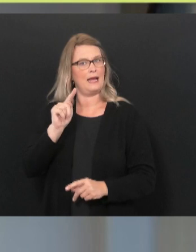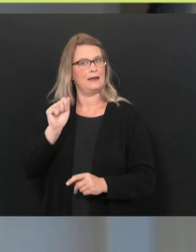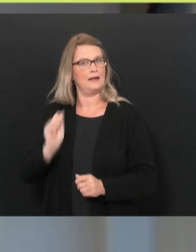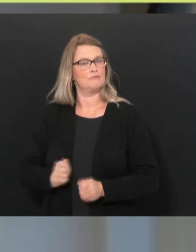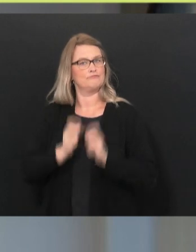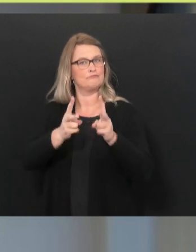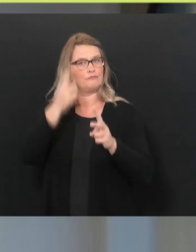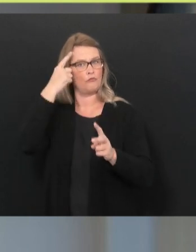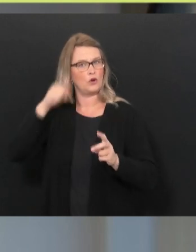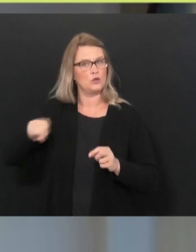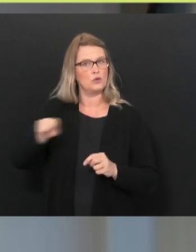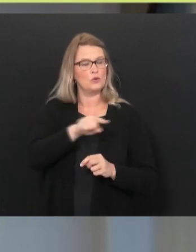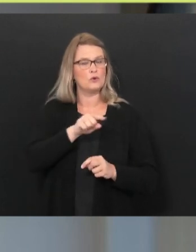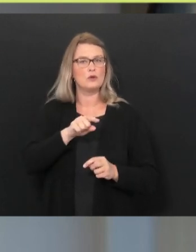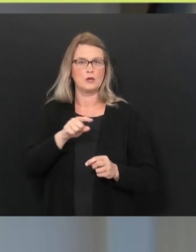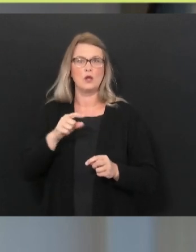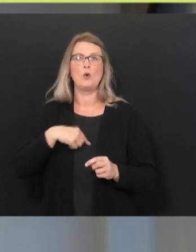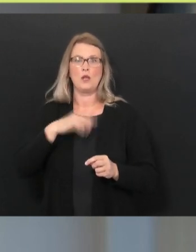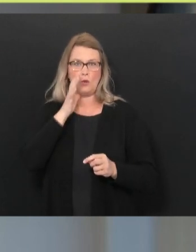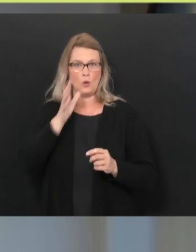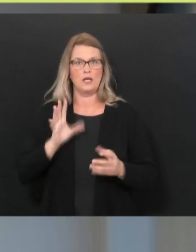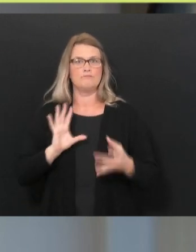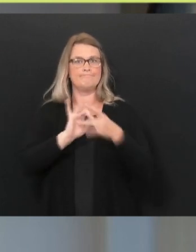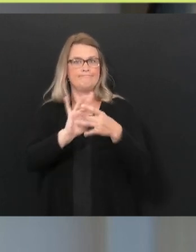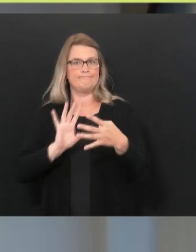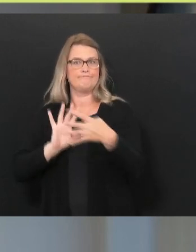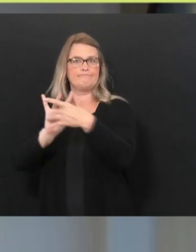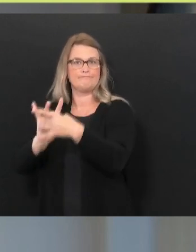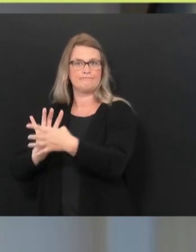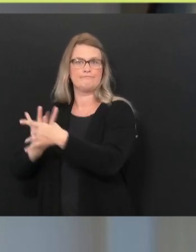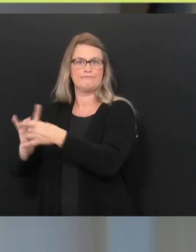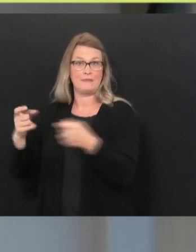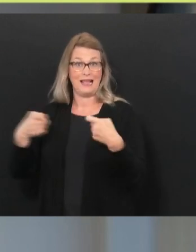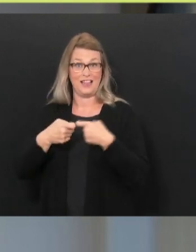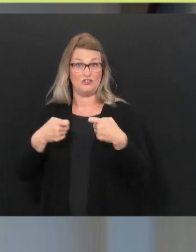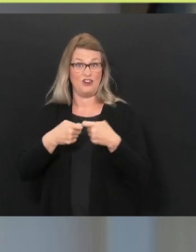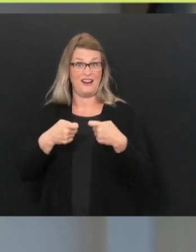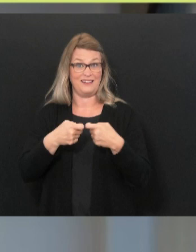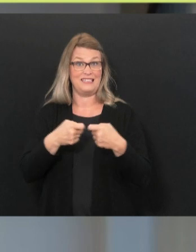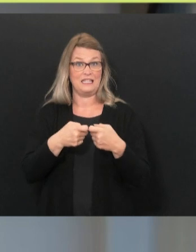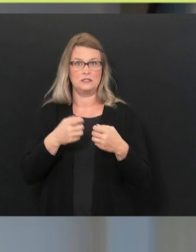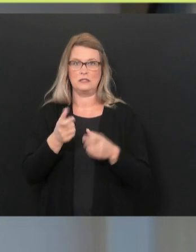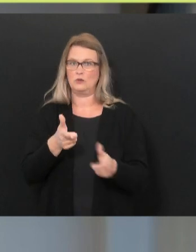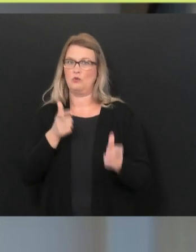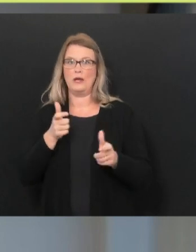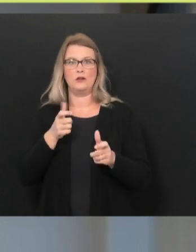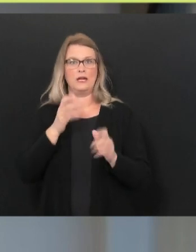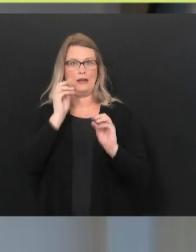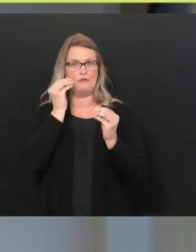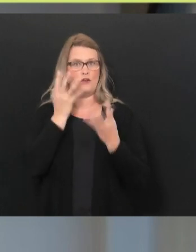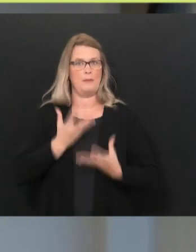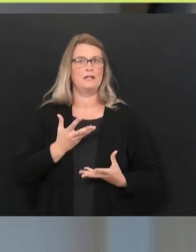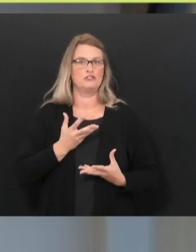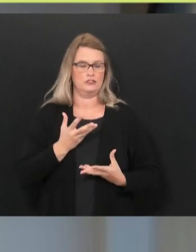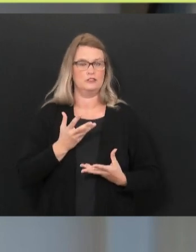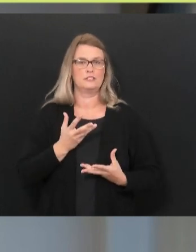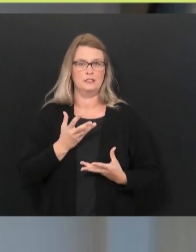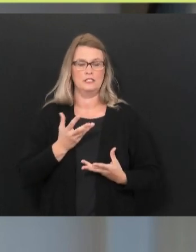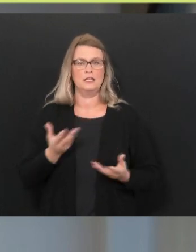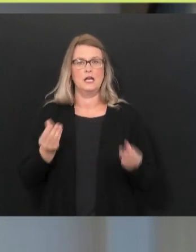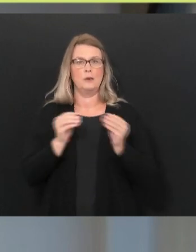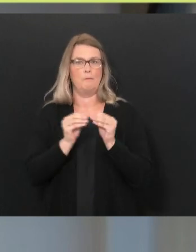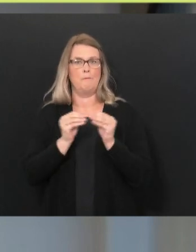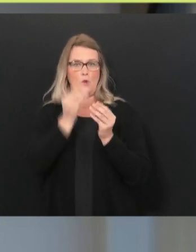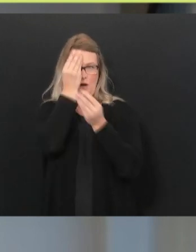do that. So we're going to hook everyone up electronically so that we get data quicker. We keep our dashboard up to date, and we give more information